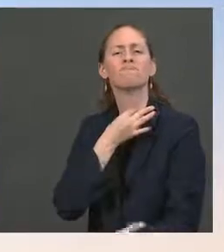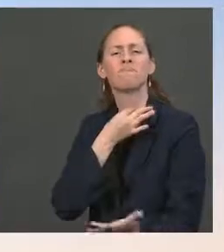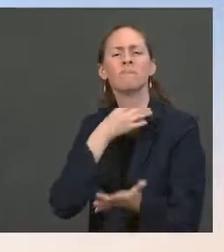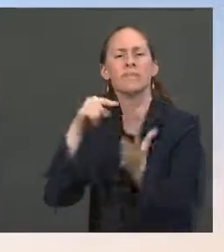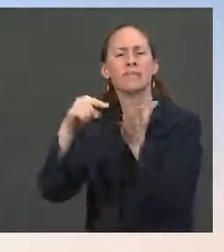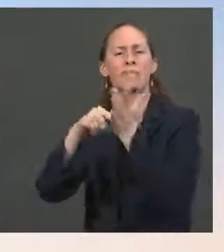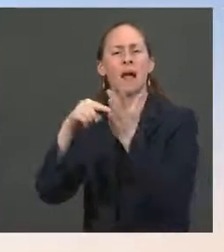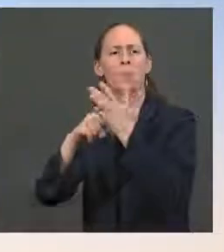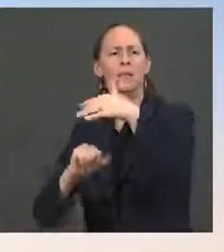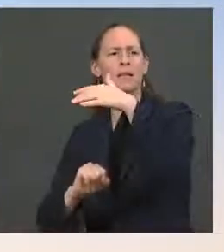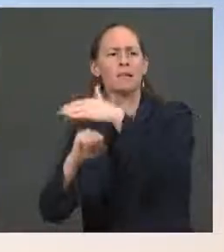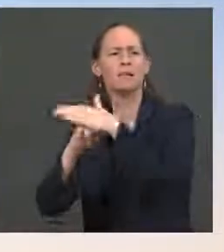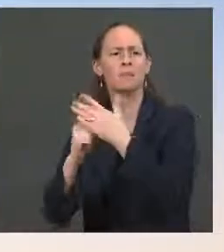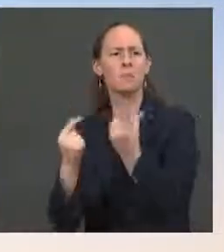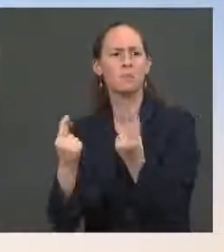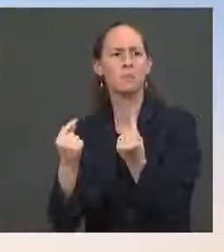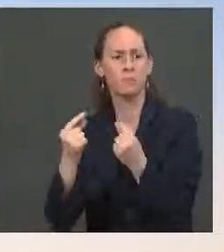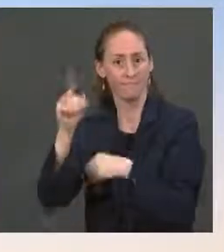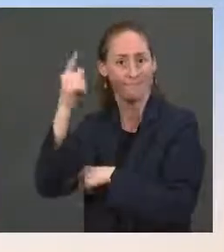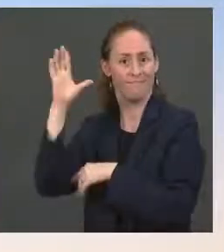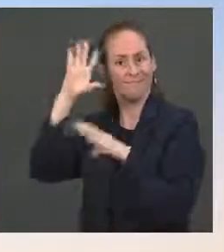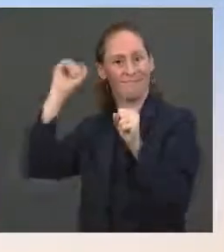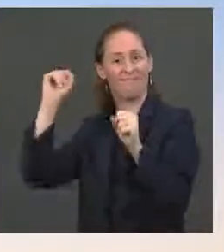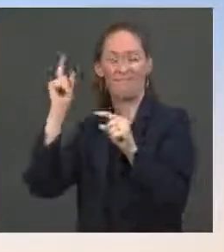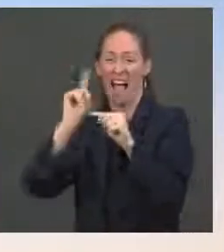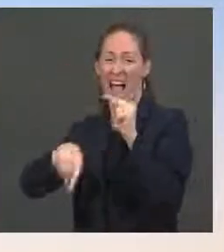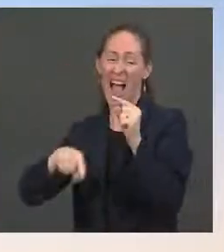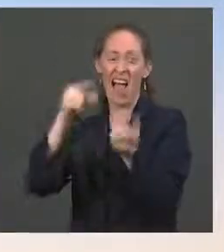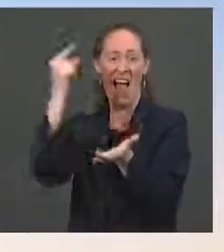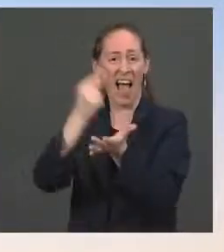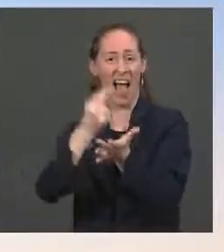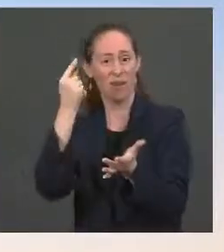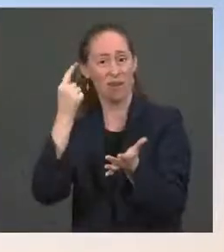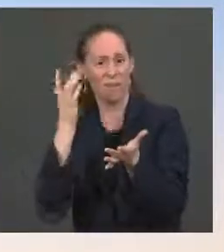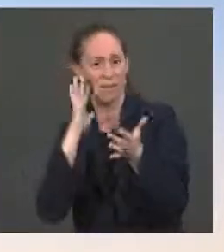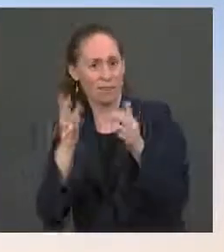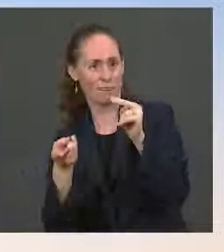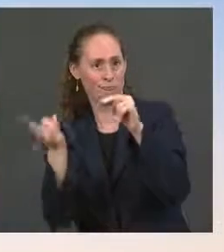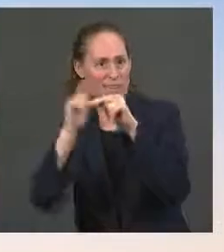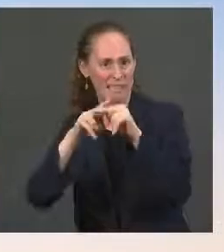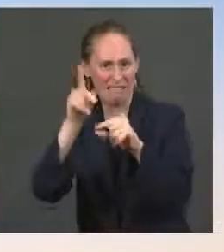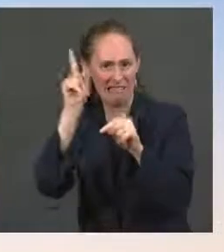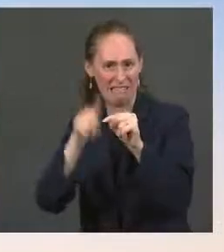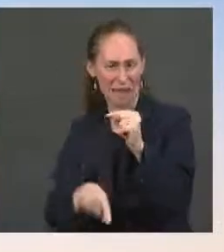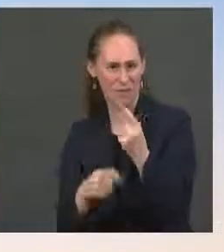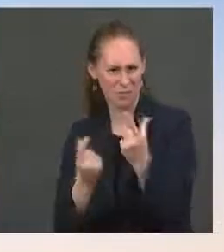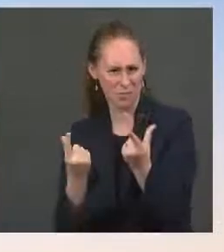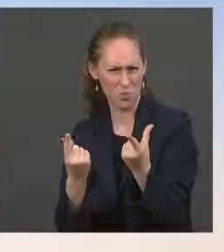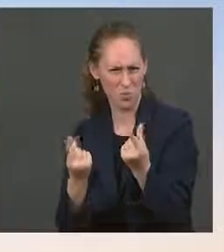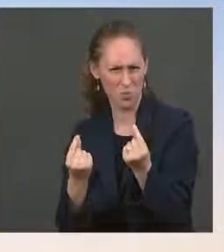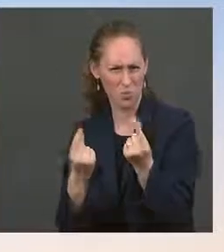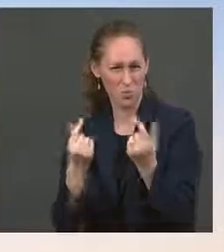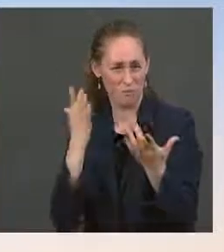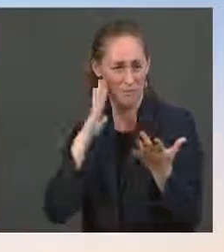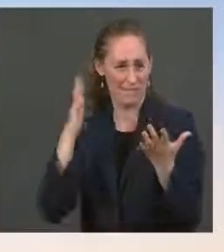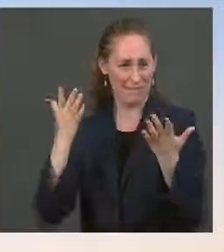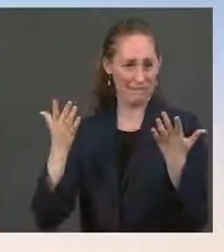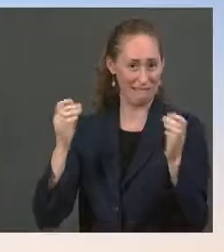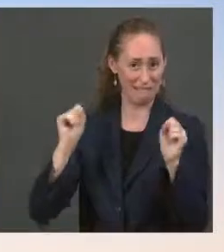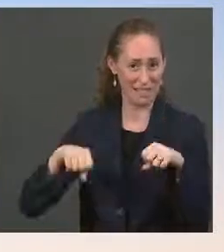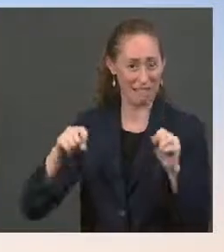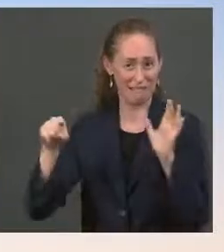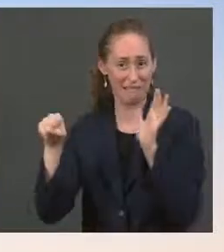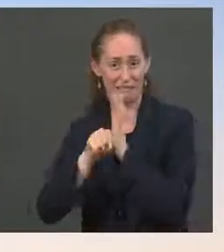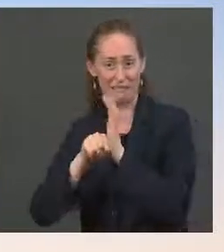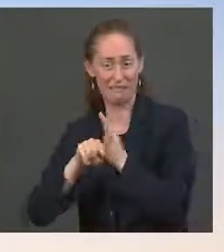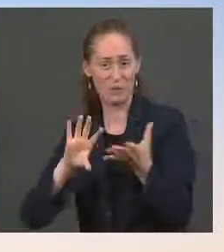ceiling. Given the dire economic consequences that have been laid out, if indeed the U.S. defaults, can you elaborate on what he was